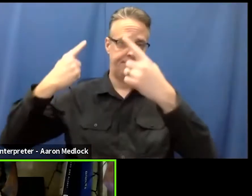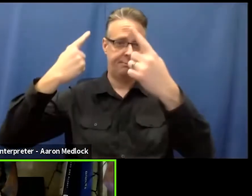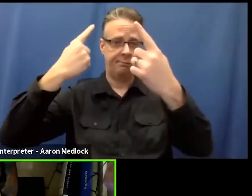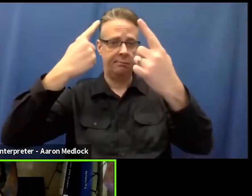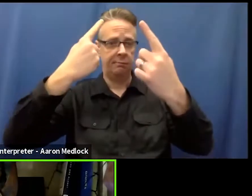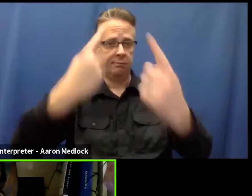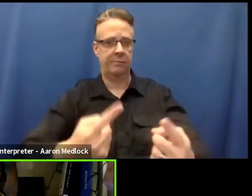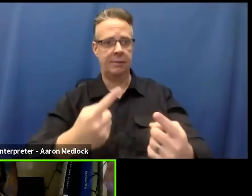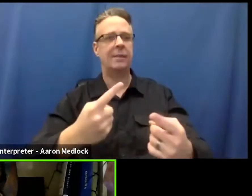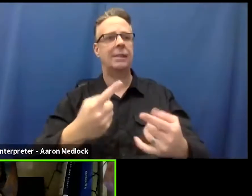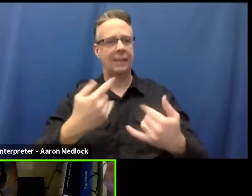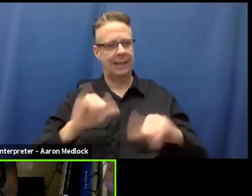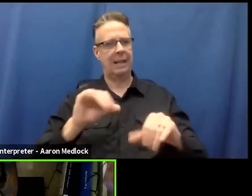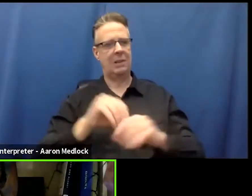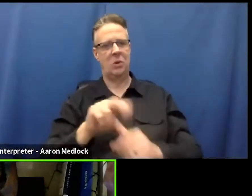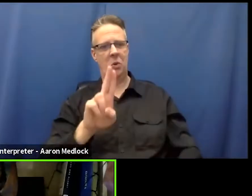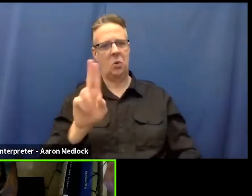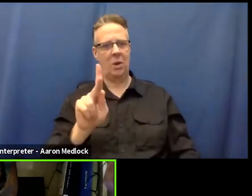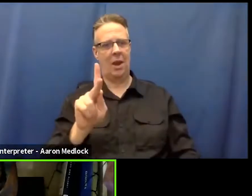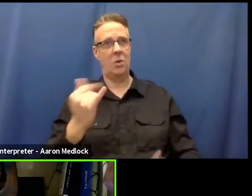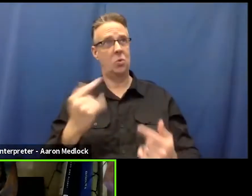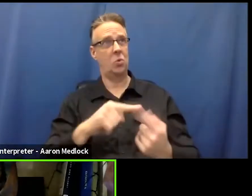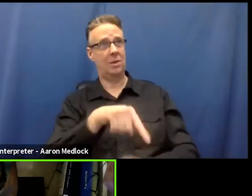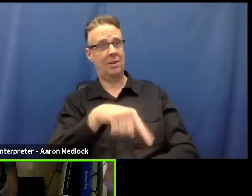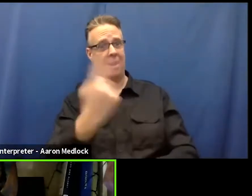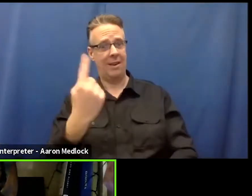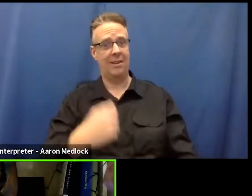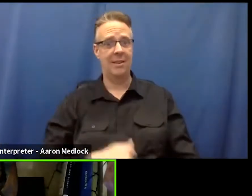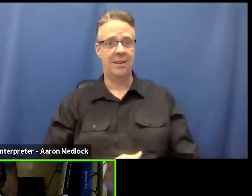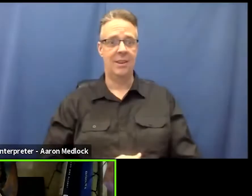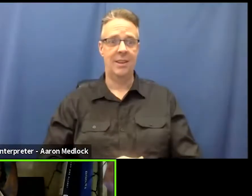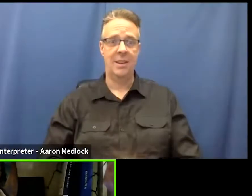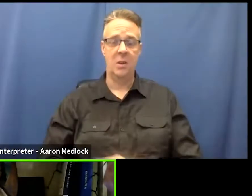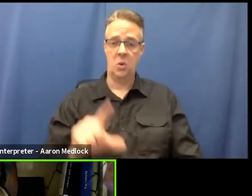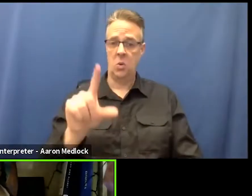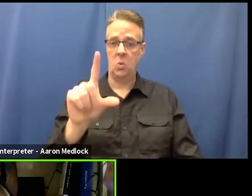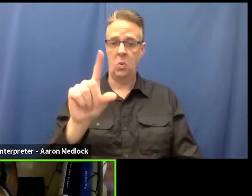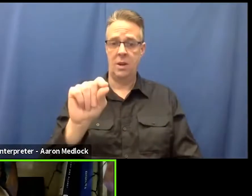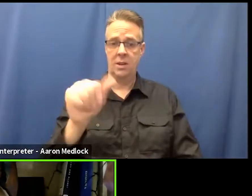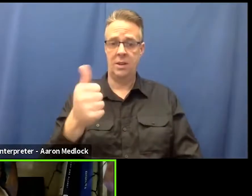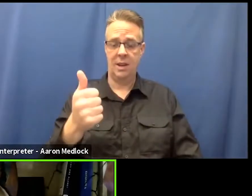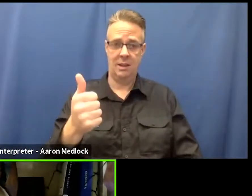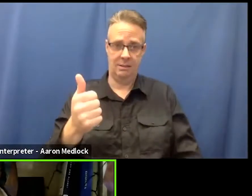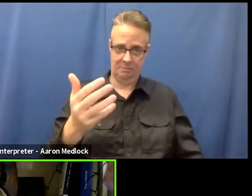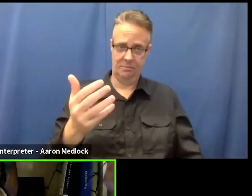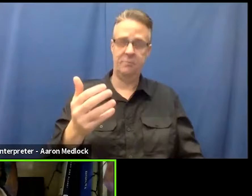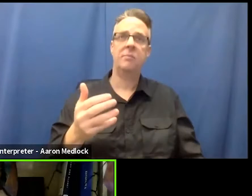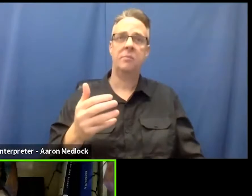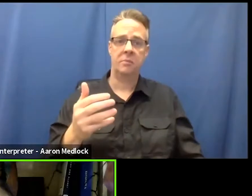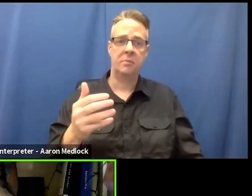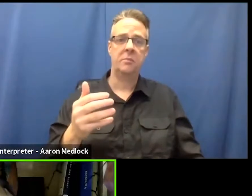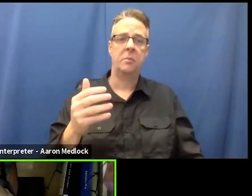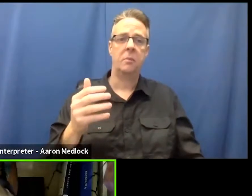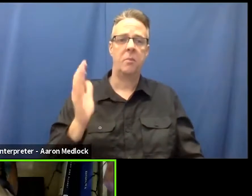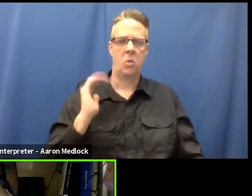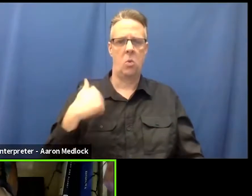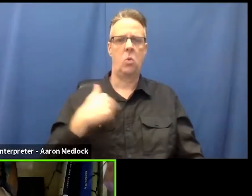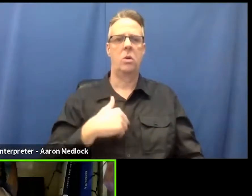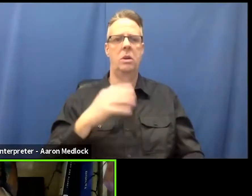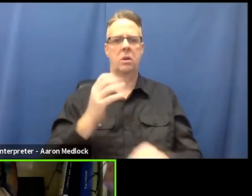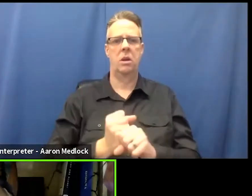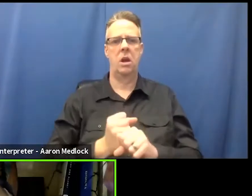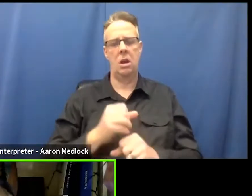in the UK, because in 2010, when we got a